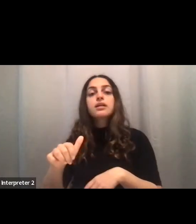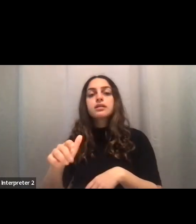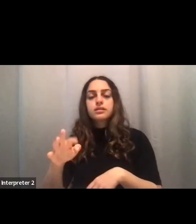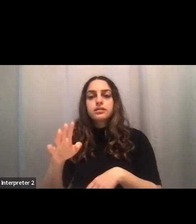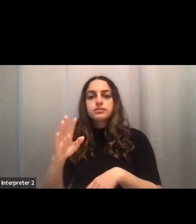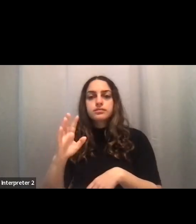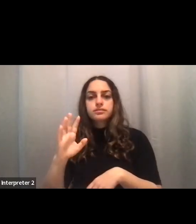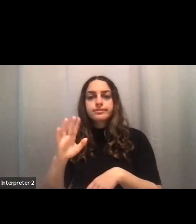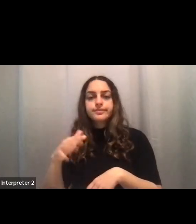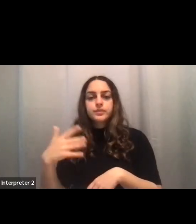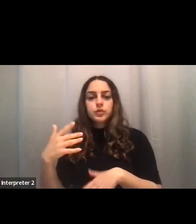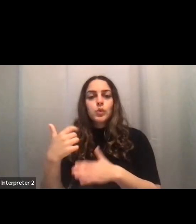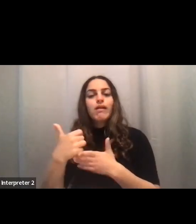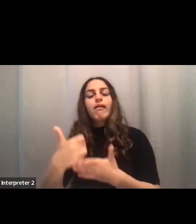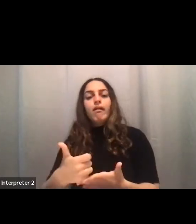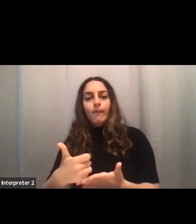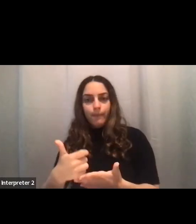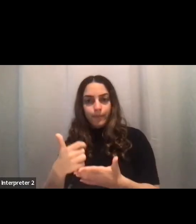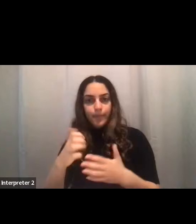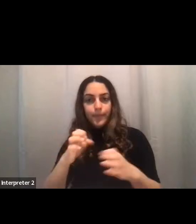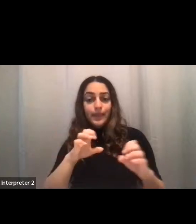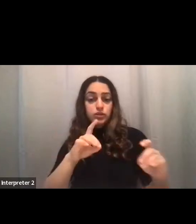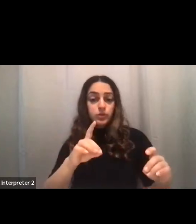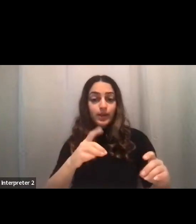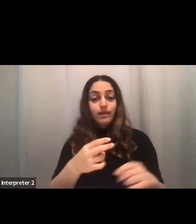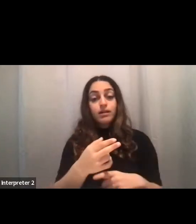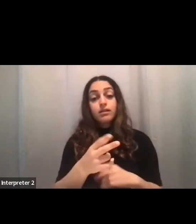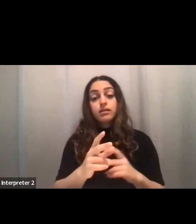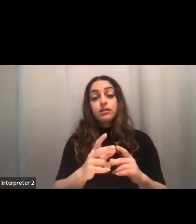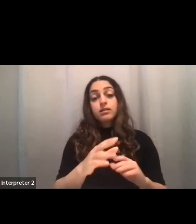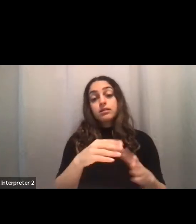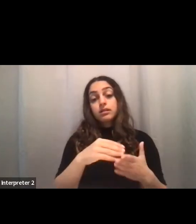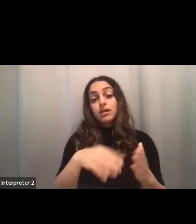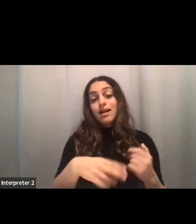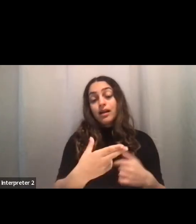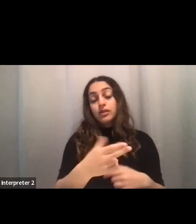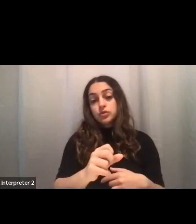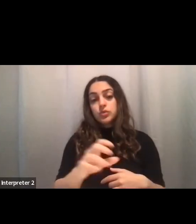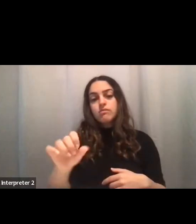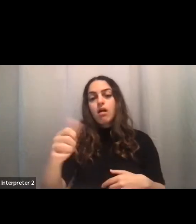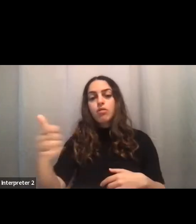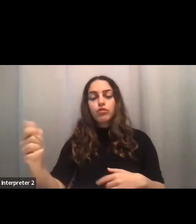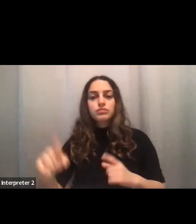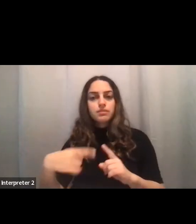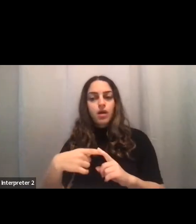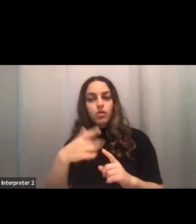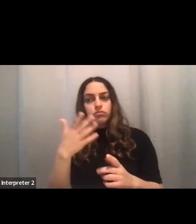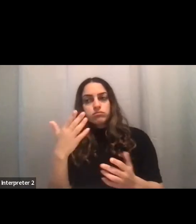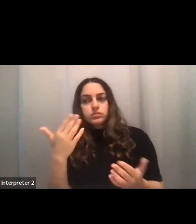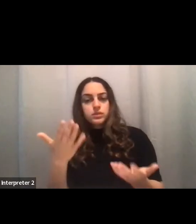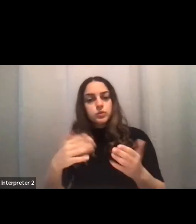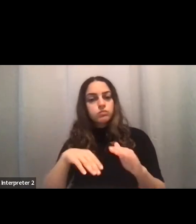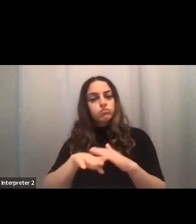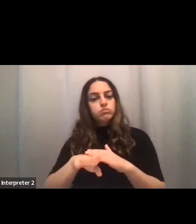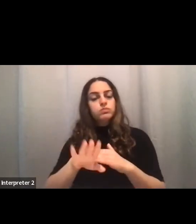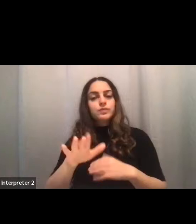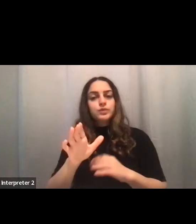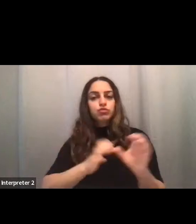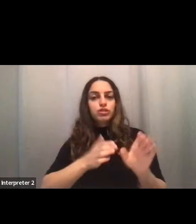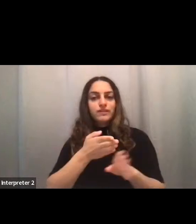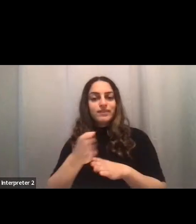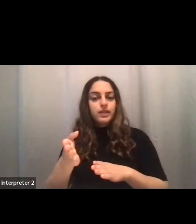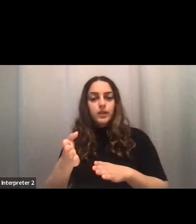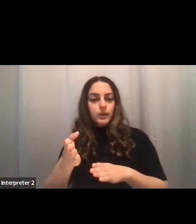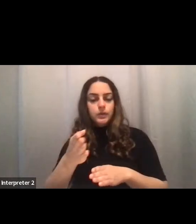uh educate high schoolers and others about the prospects of entering the construction industry without the need for a